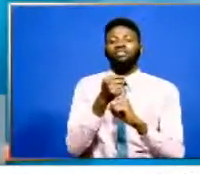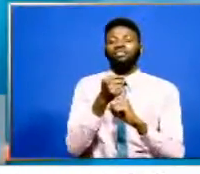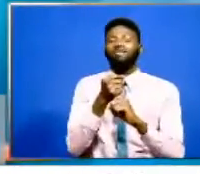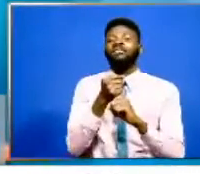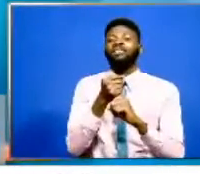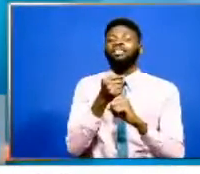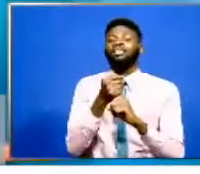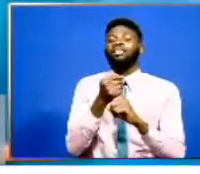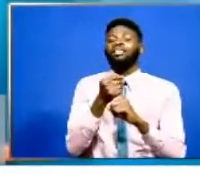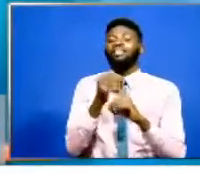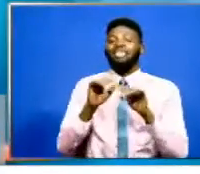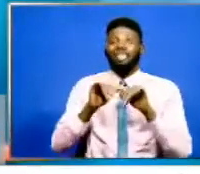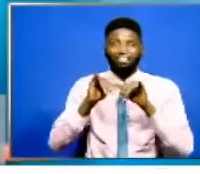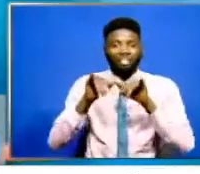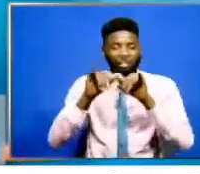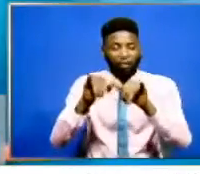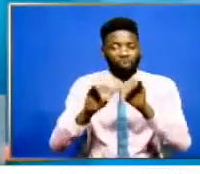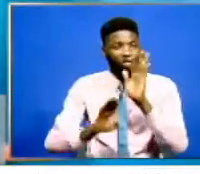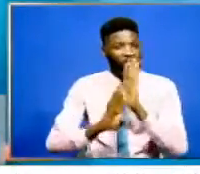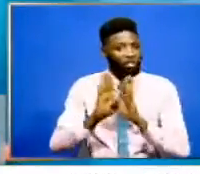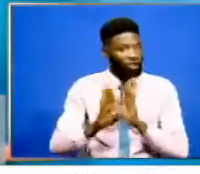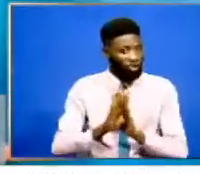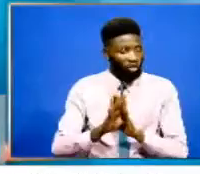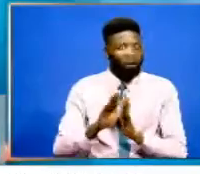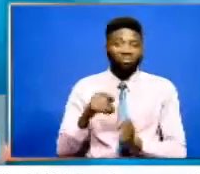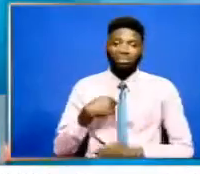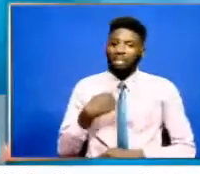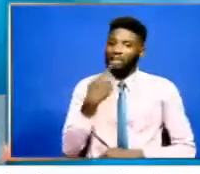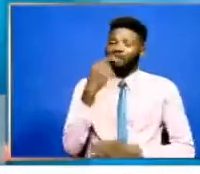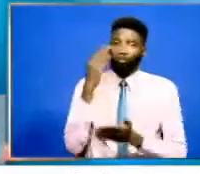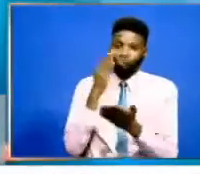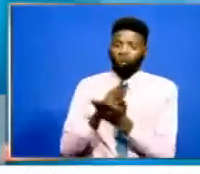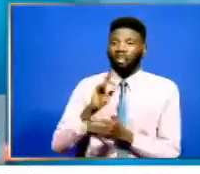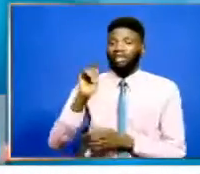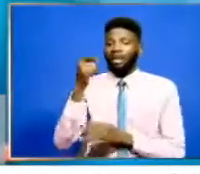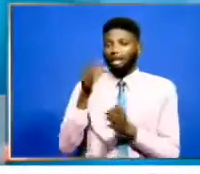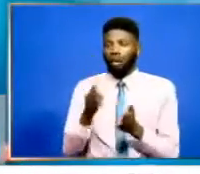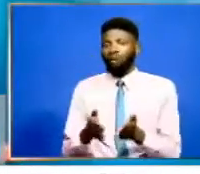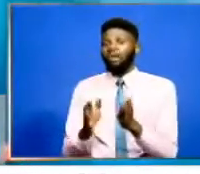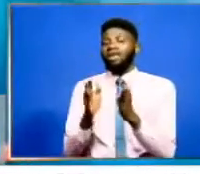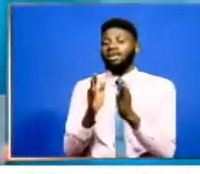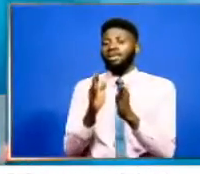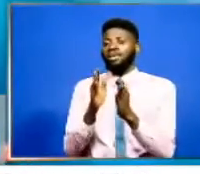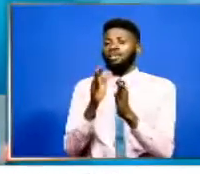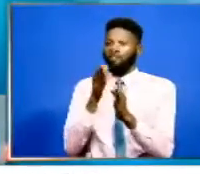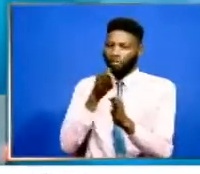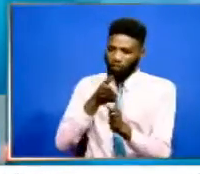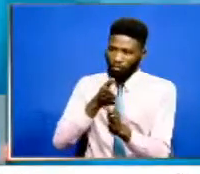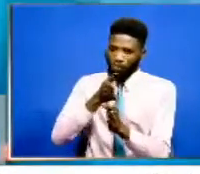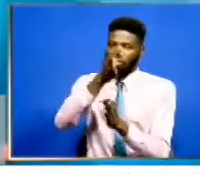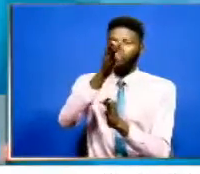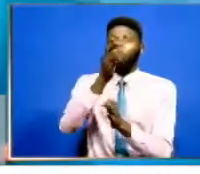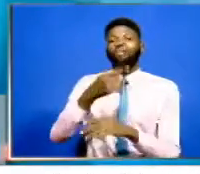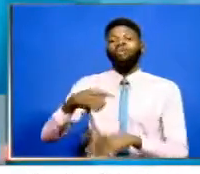that Kenya is on the right track, and I know that Kenya